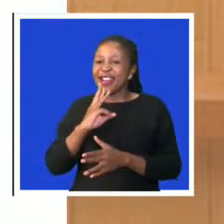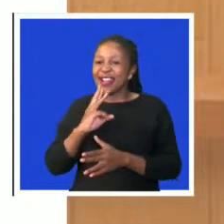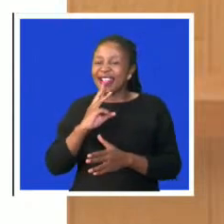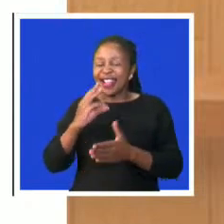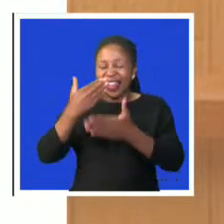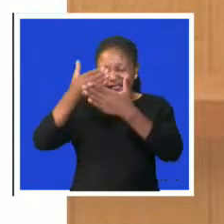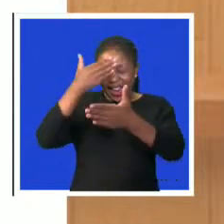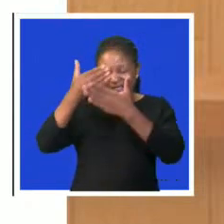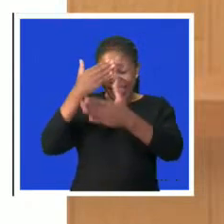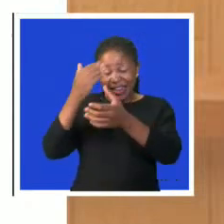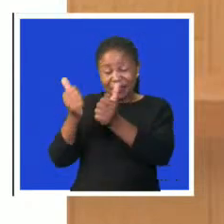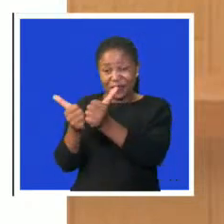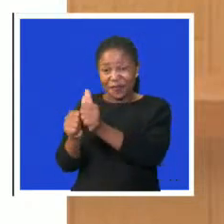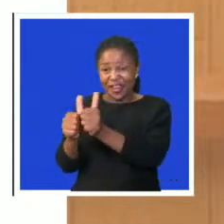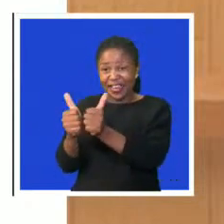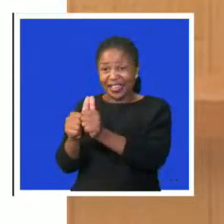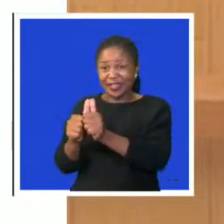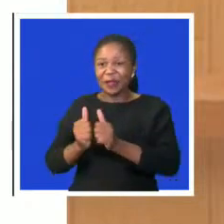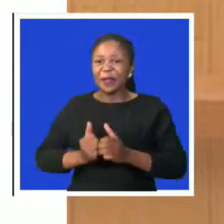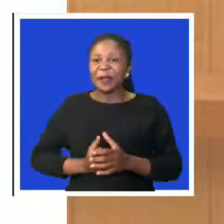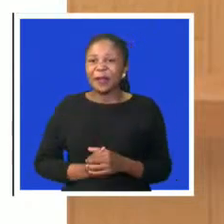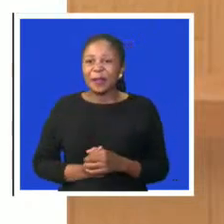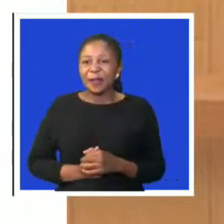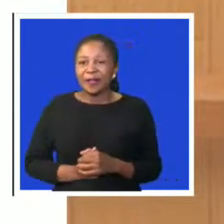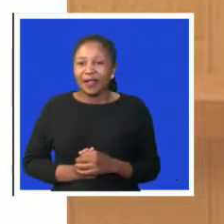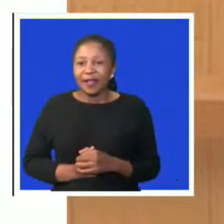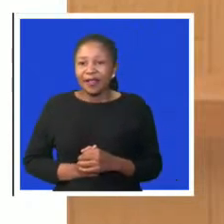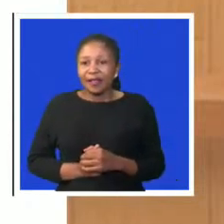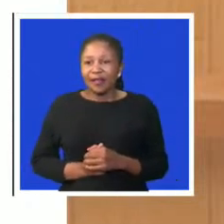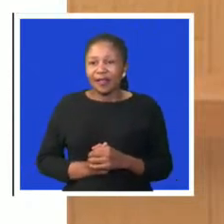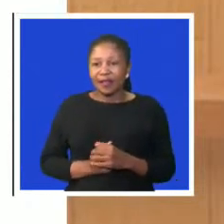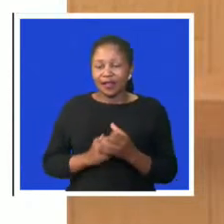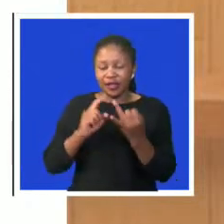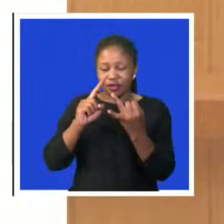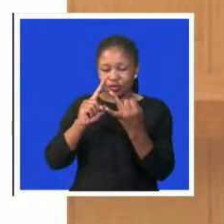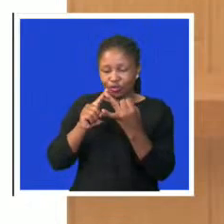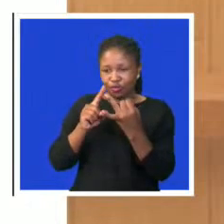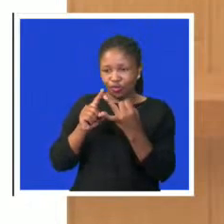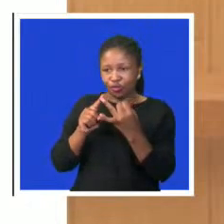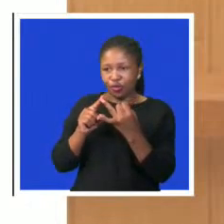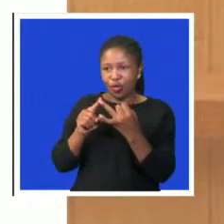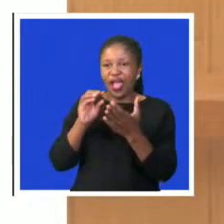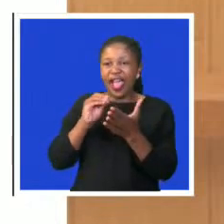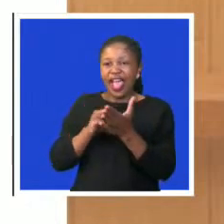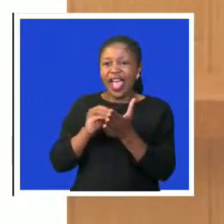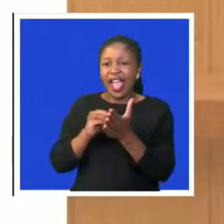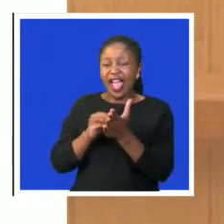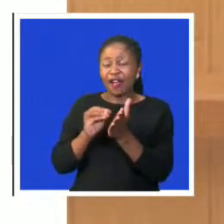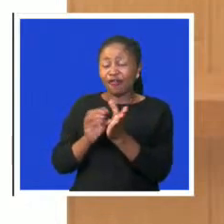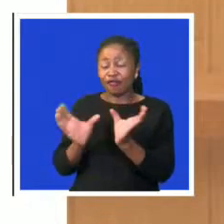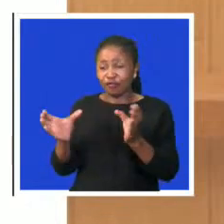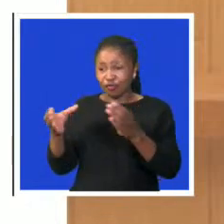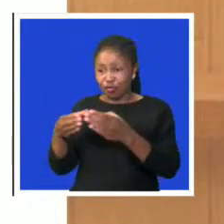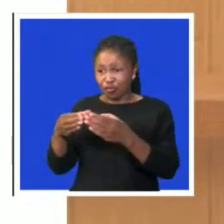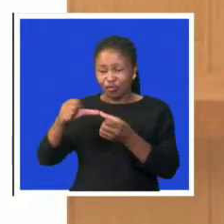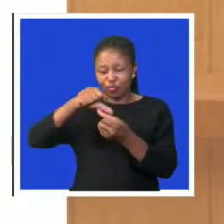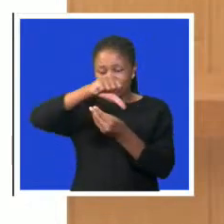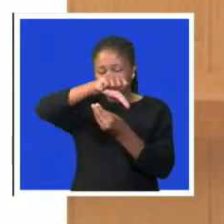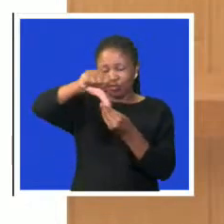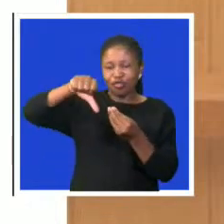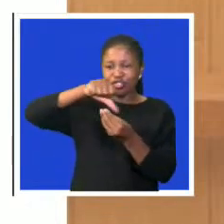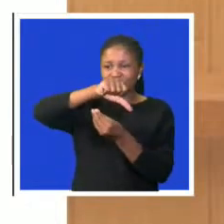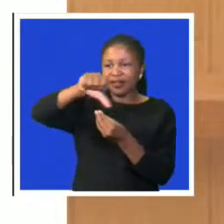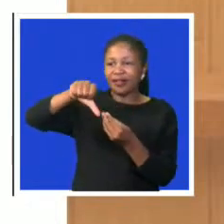Moving on, dear Lena, now we come to social vocational groups again, which are the tax